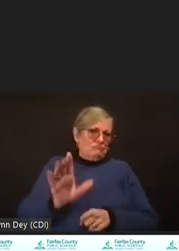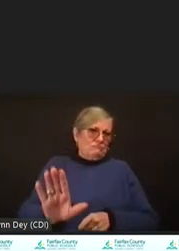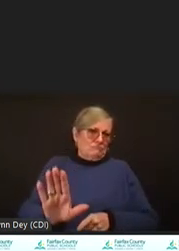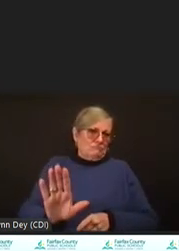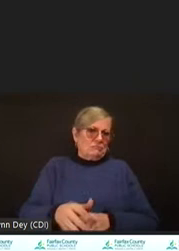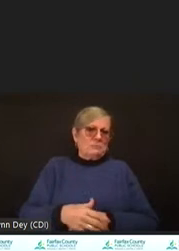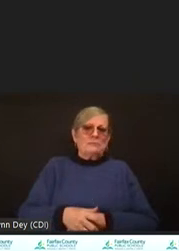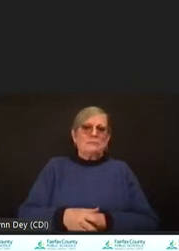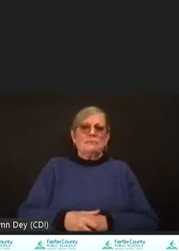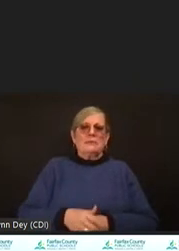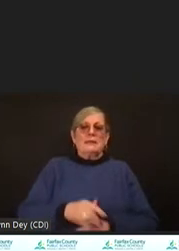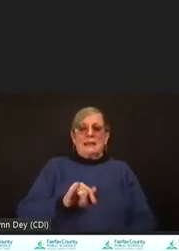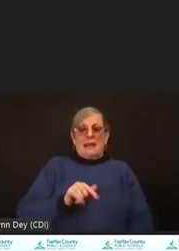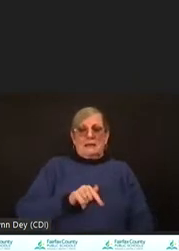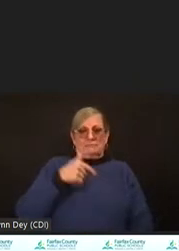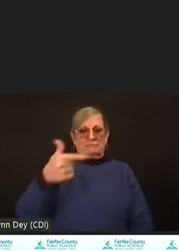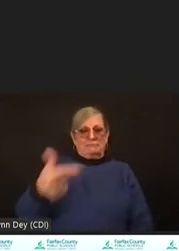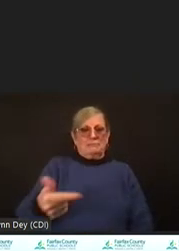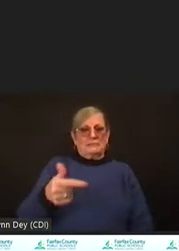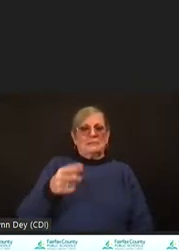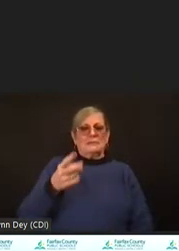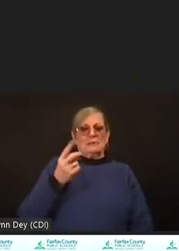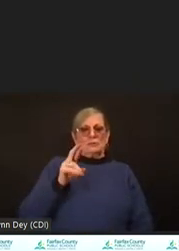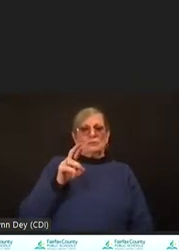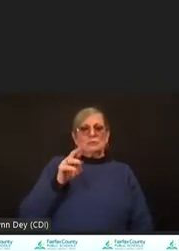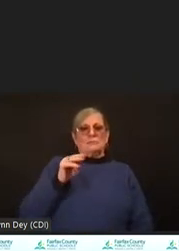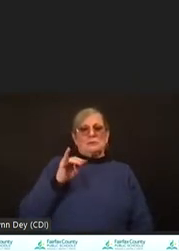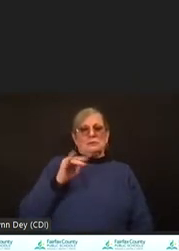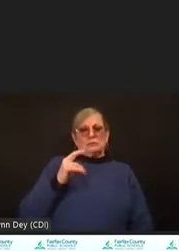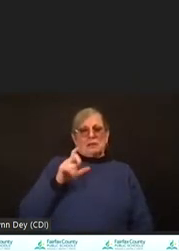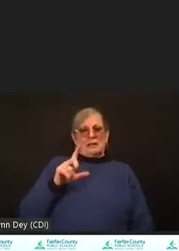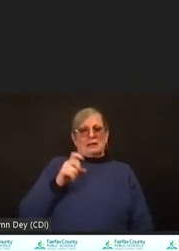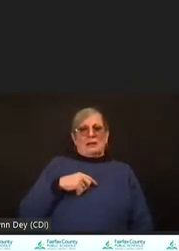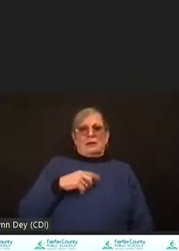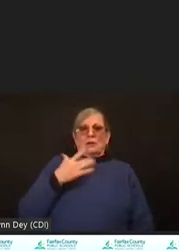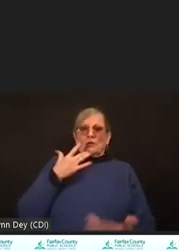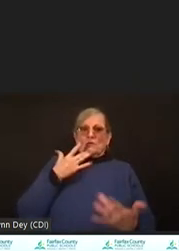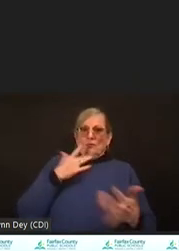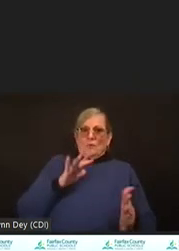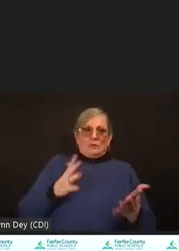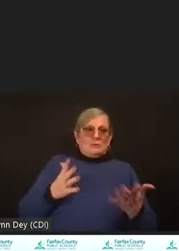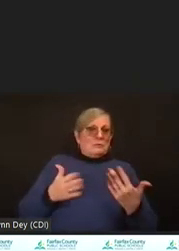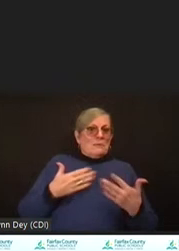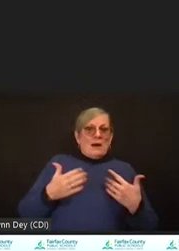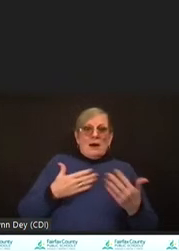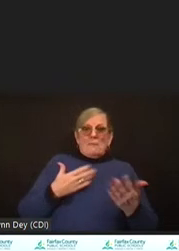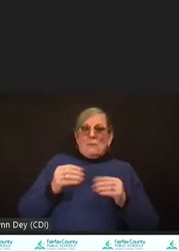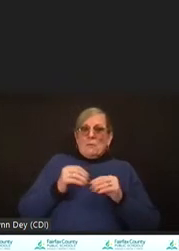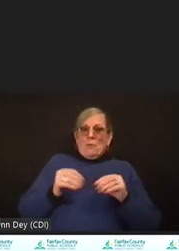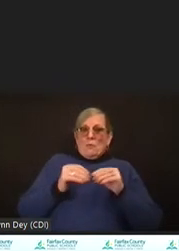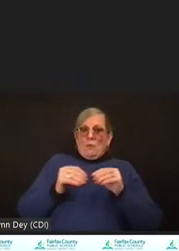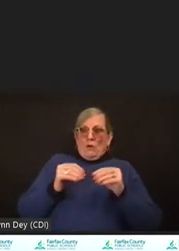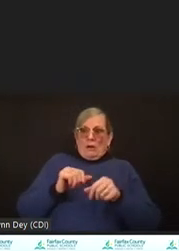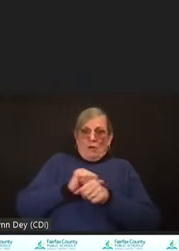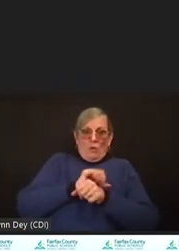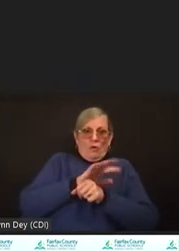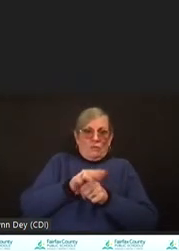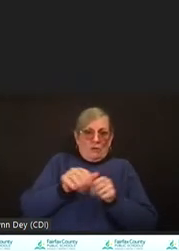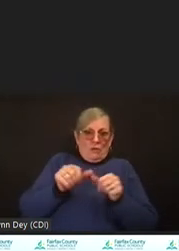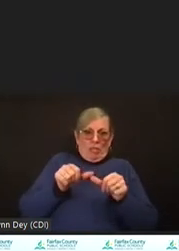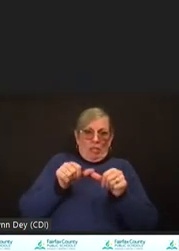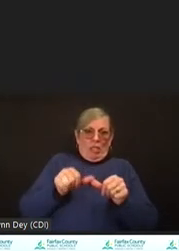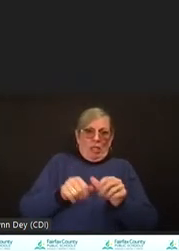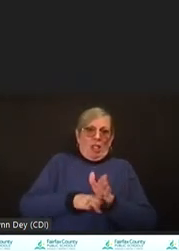Dr. Brabrand has shared, we are fortunate enough that despite the surge in cases that we've seen over the last couple of